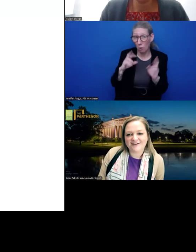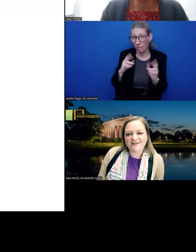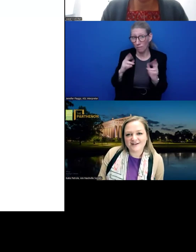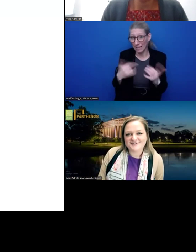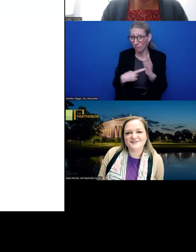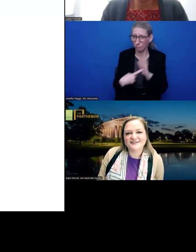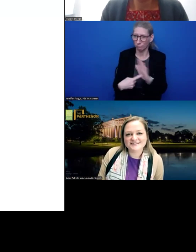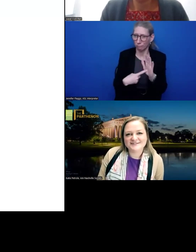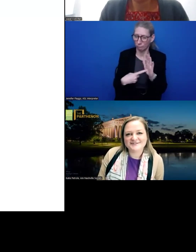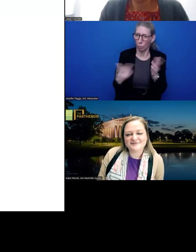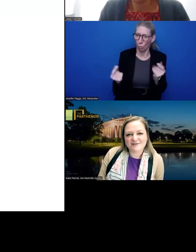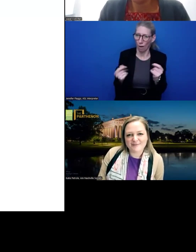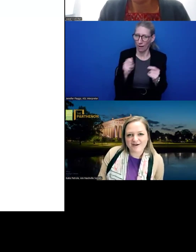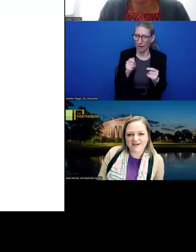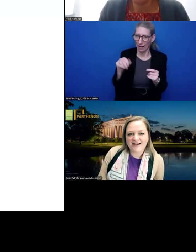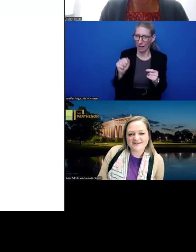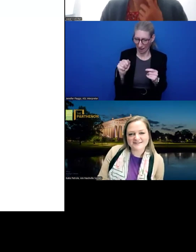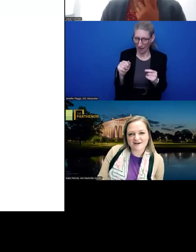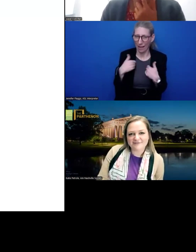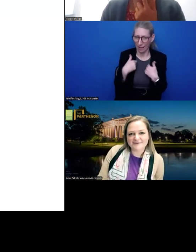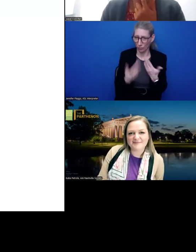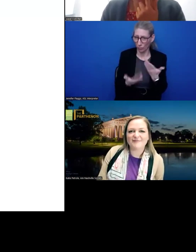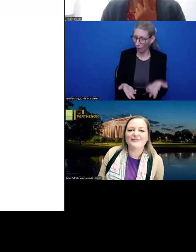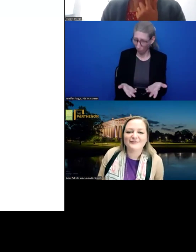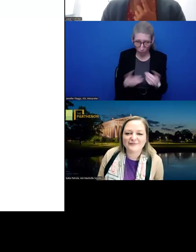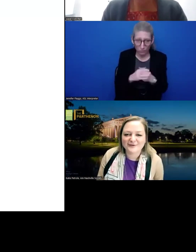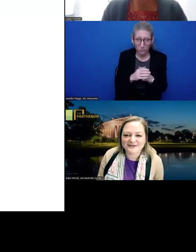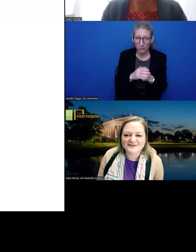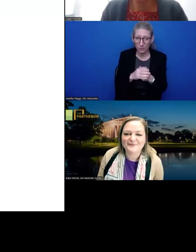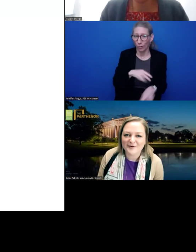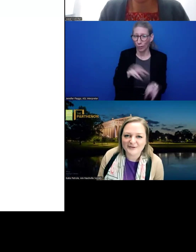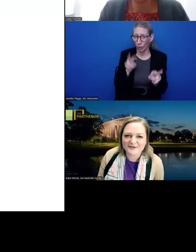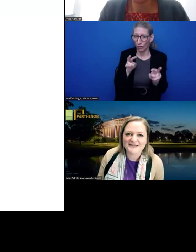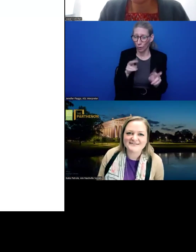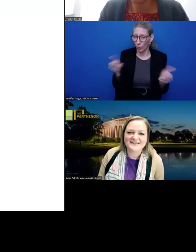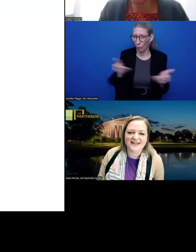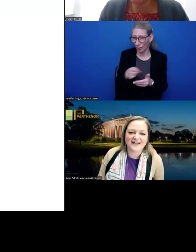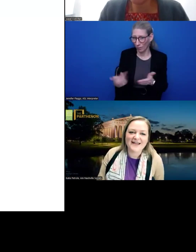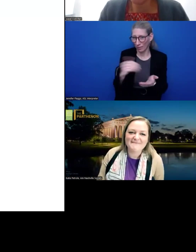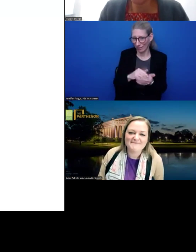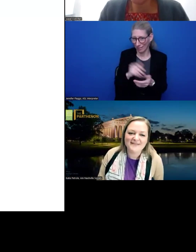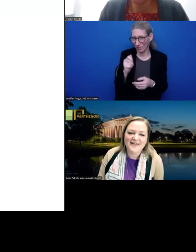what the Archaeological Institute of America has to offer, and we look forward to welcoming you into